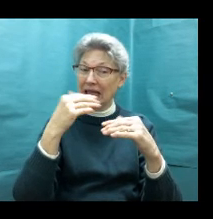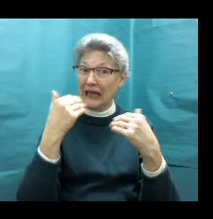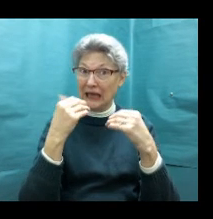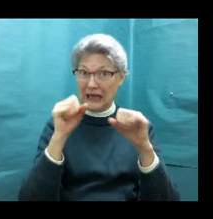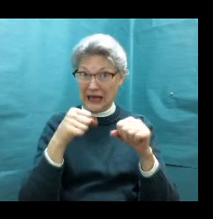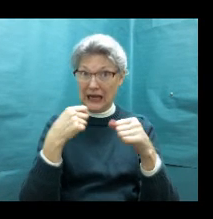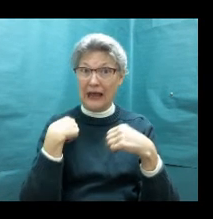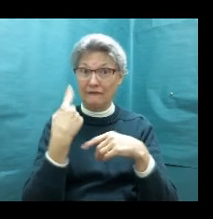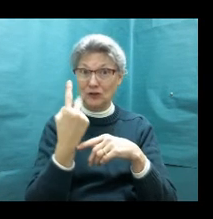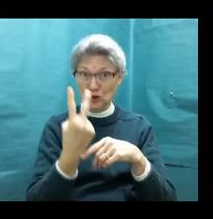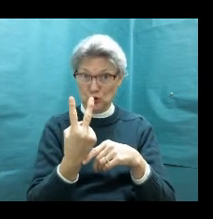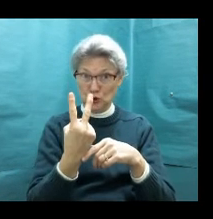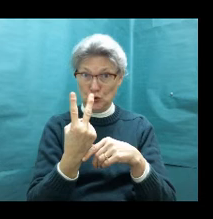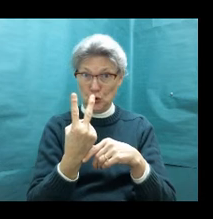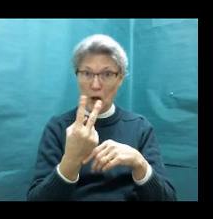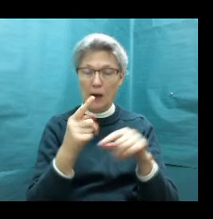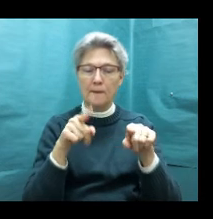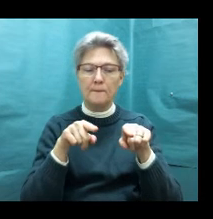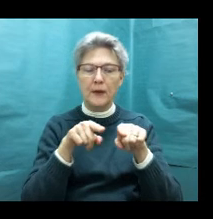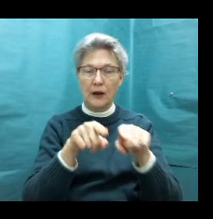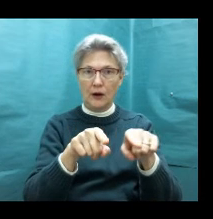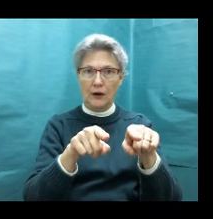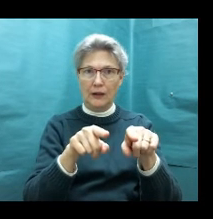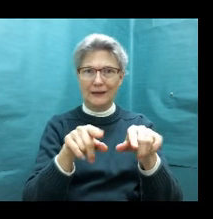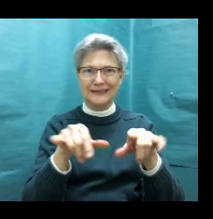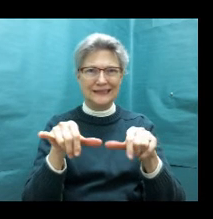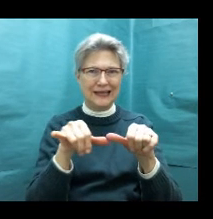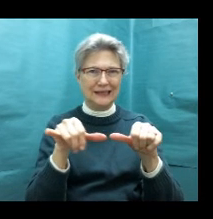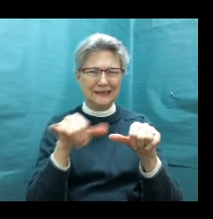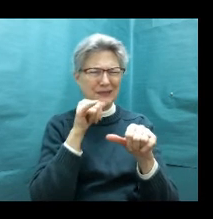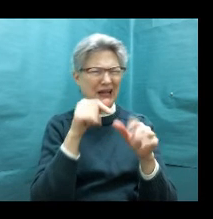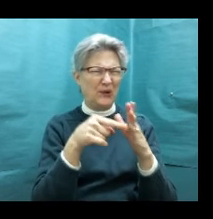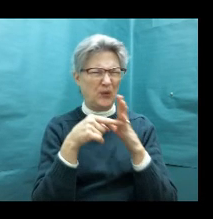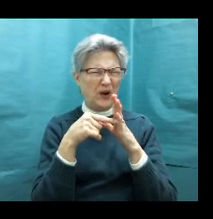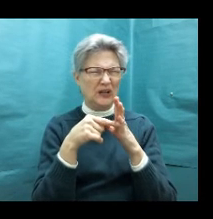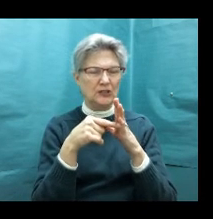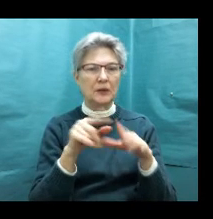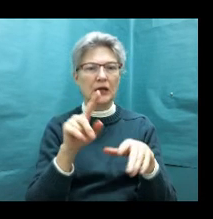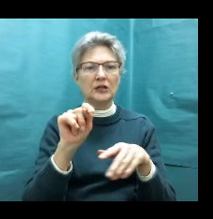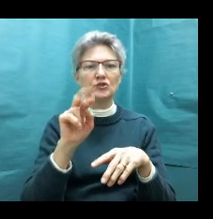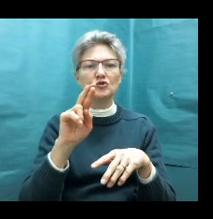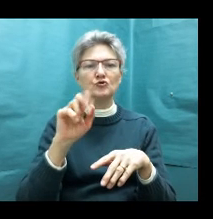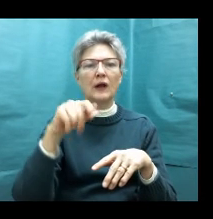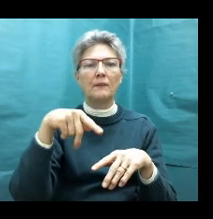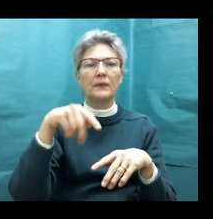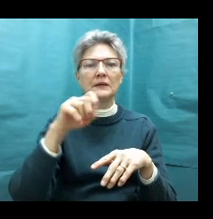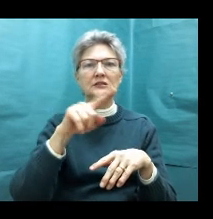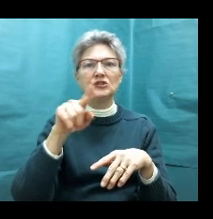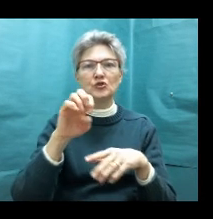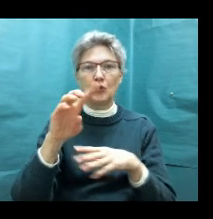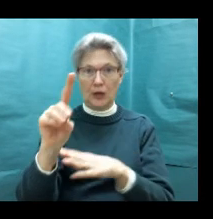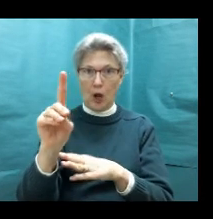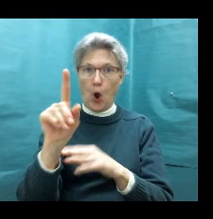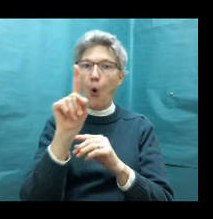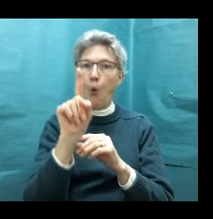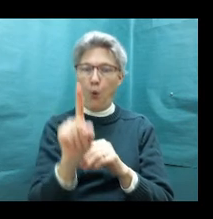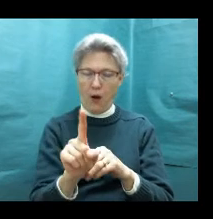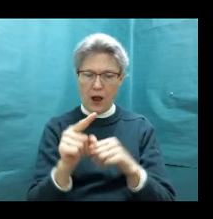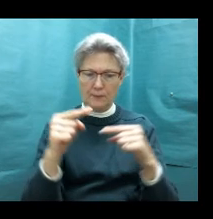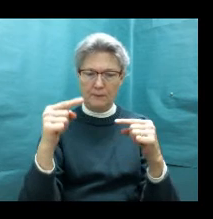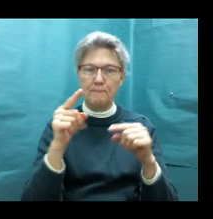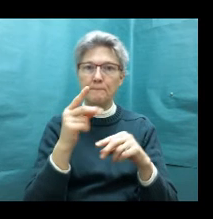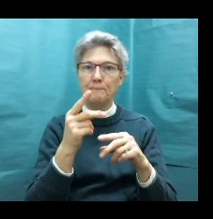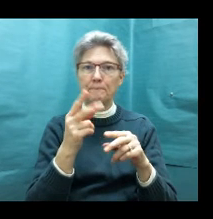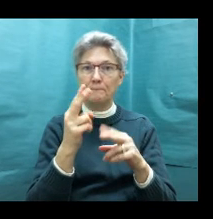can have 2 pairs of parallel sides, but it's not required. In order to be a trapezoid, you do need that 1 pair of